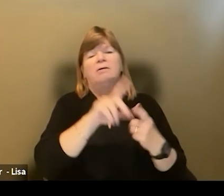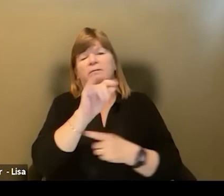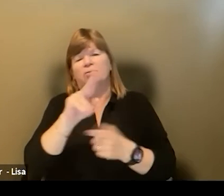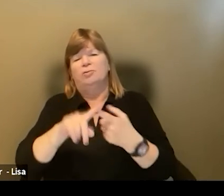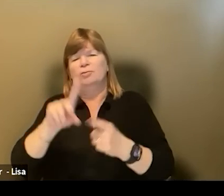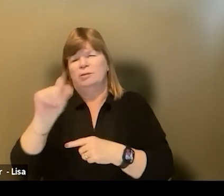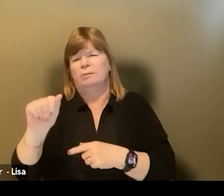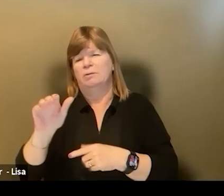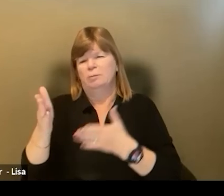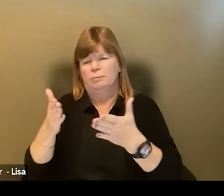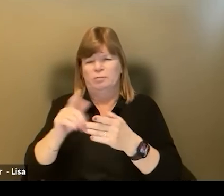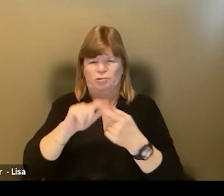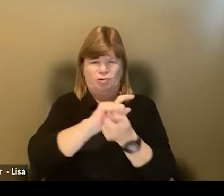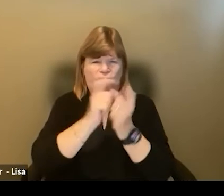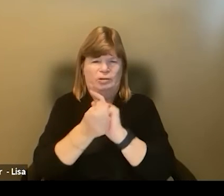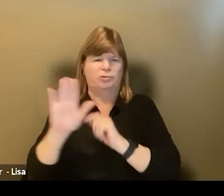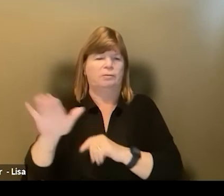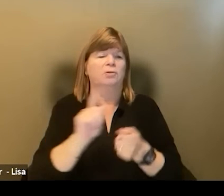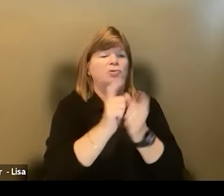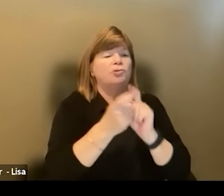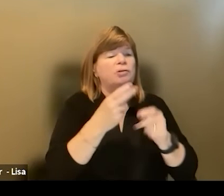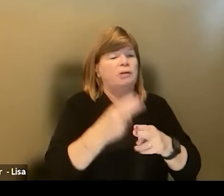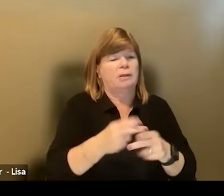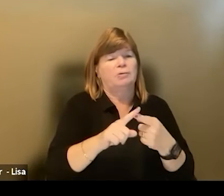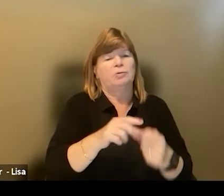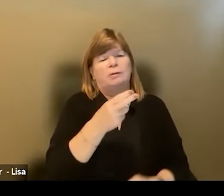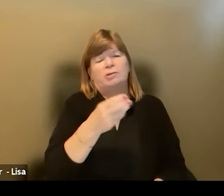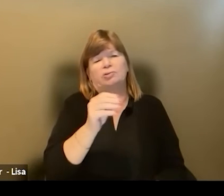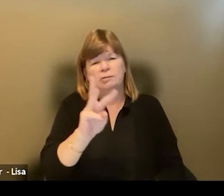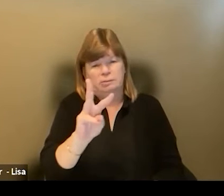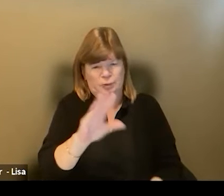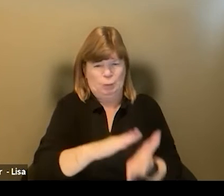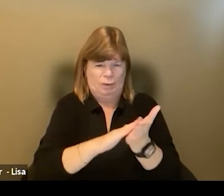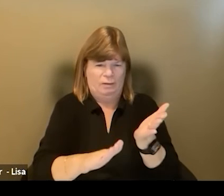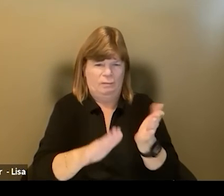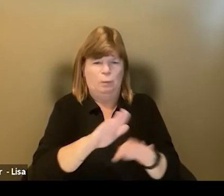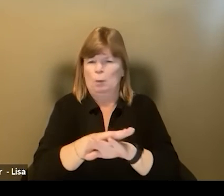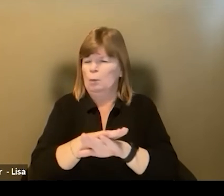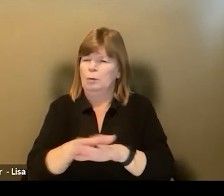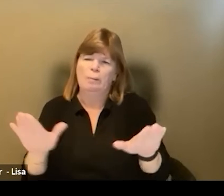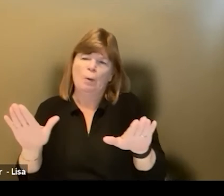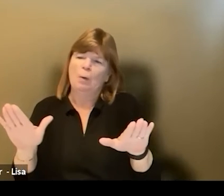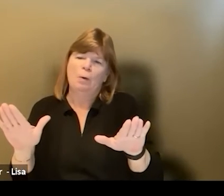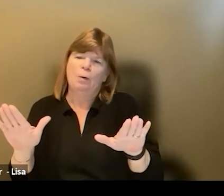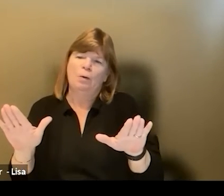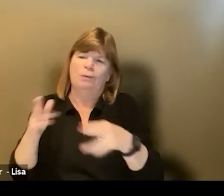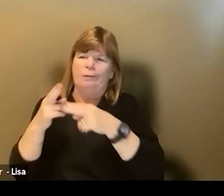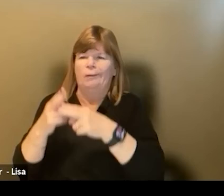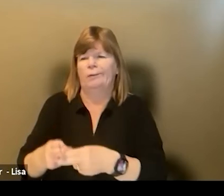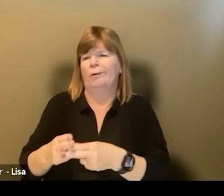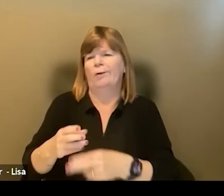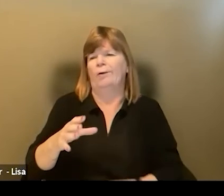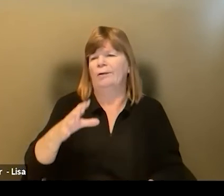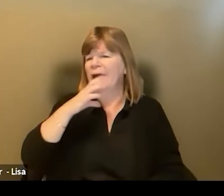Services, changing the name to the Health and Wellness Waiver, and so that it will no longer be referred to as the